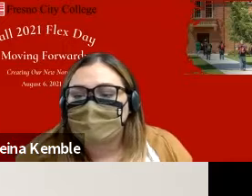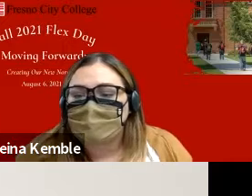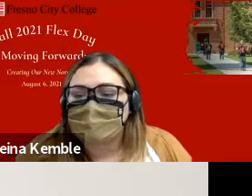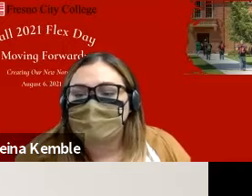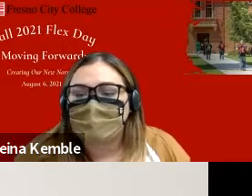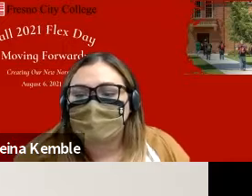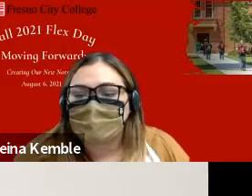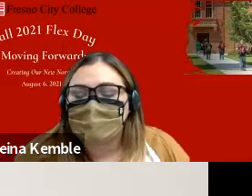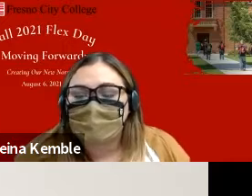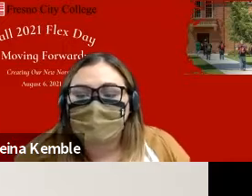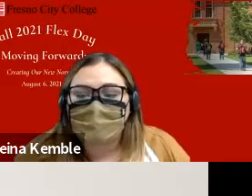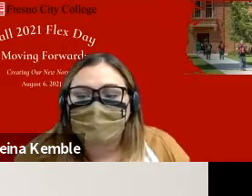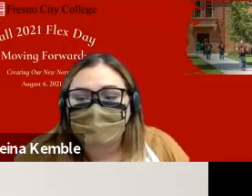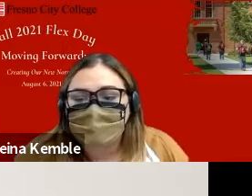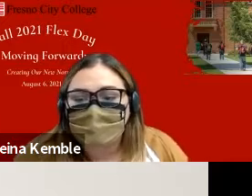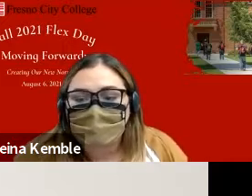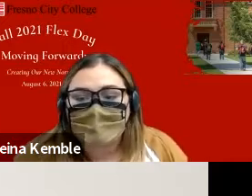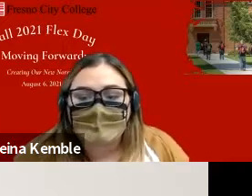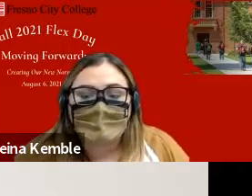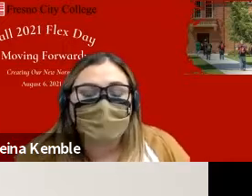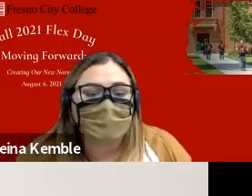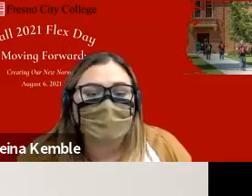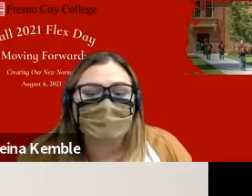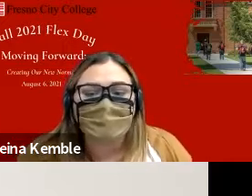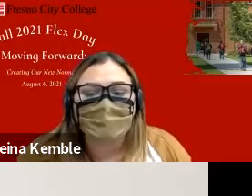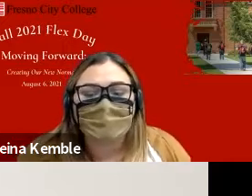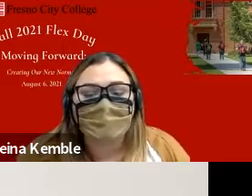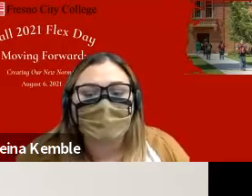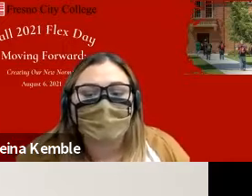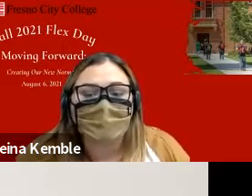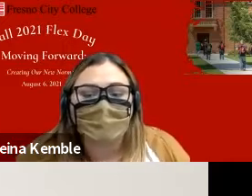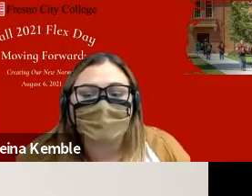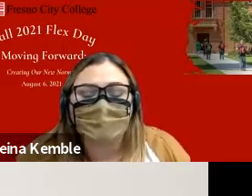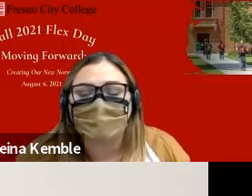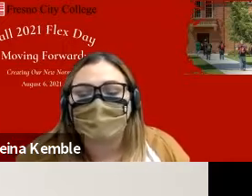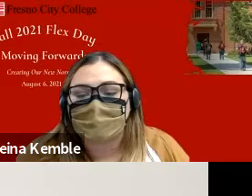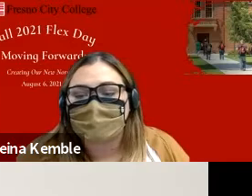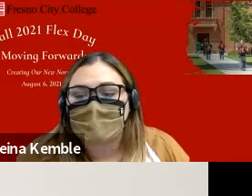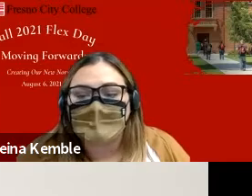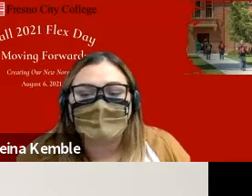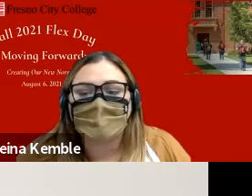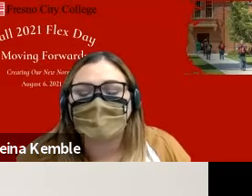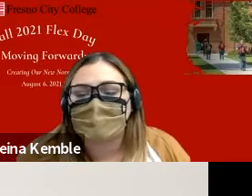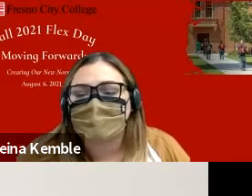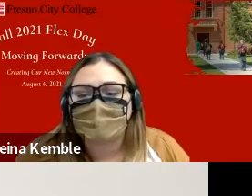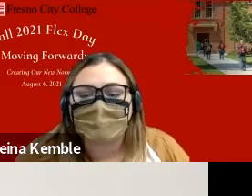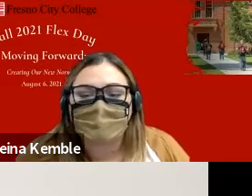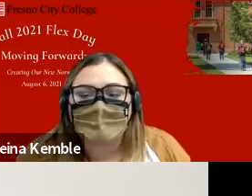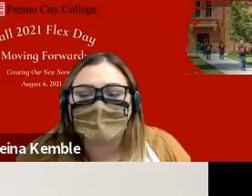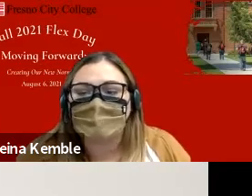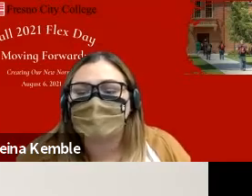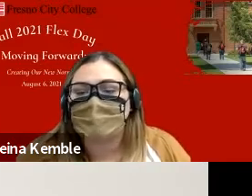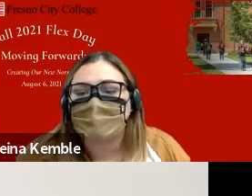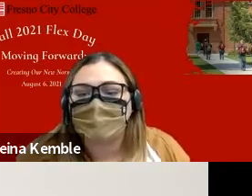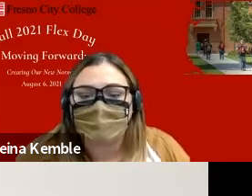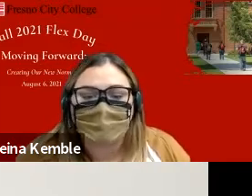discounts with some diabetes care, LASIK, and hearing aids through the third-party company True Hearing. If you have any questions about these,